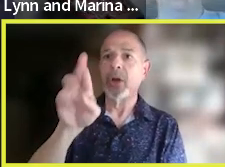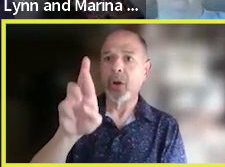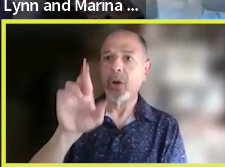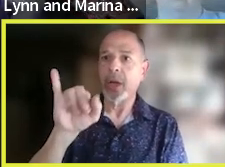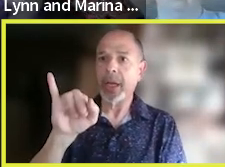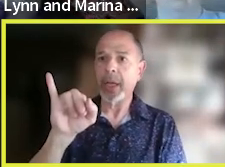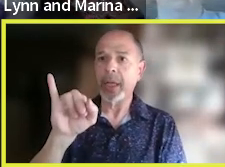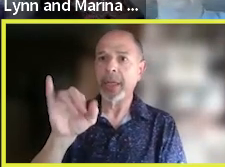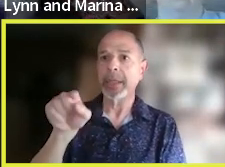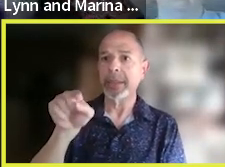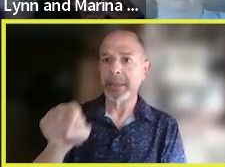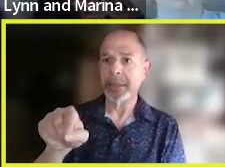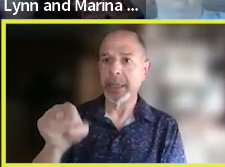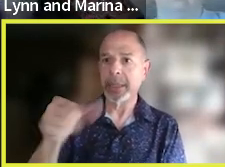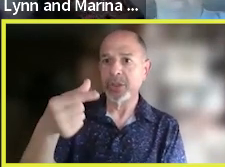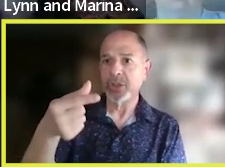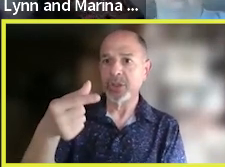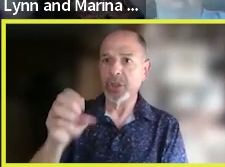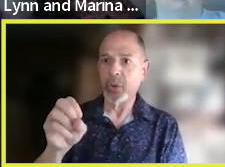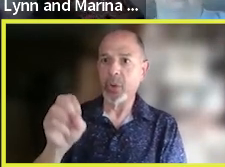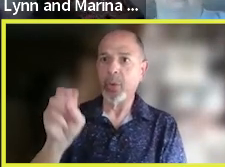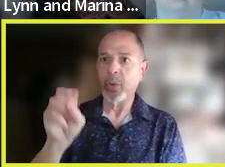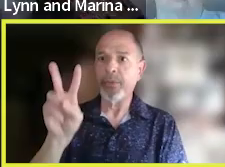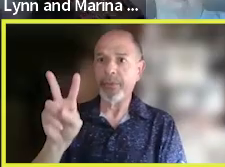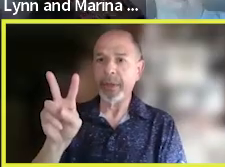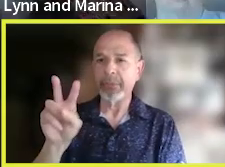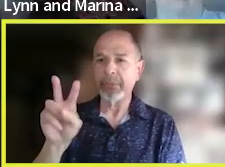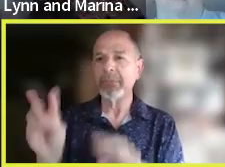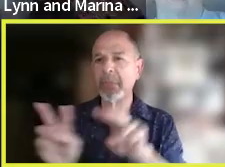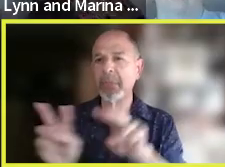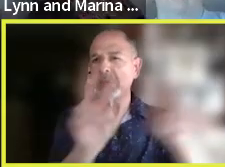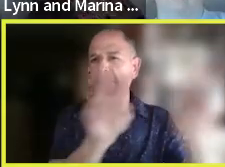So I just wanted to give people that information too.